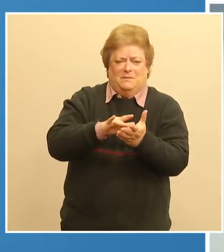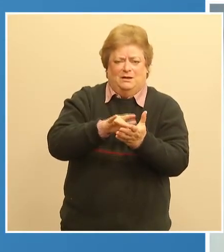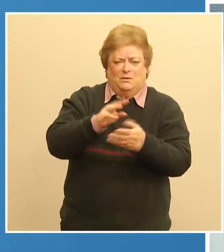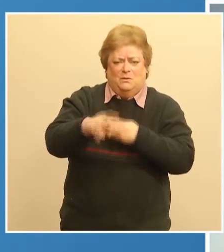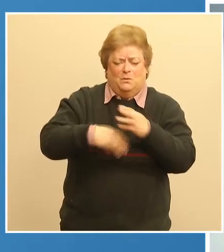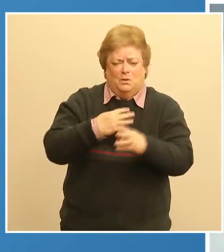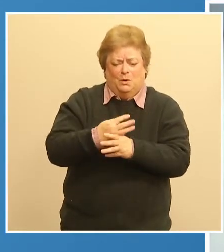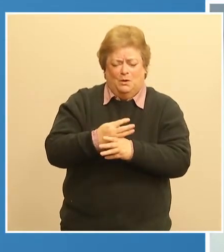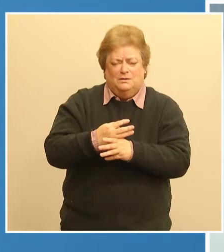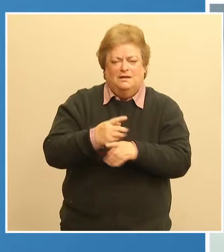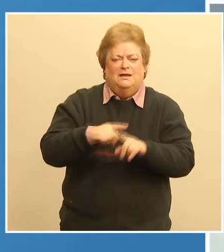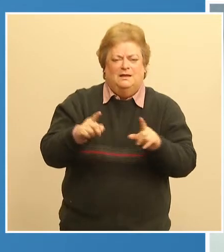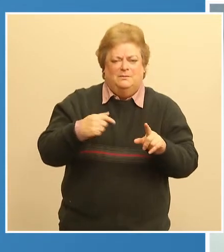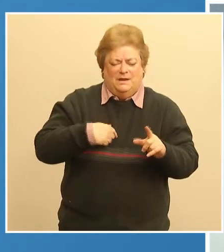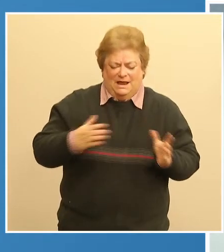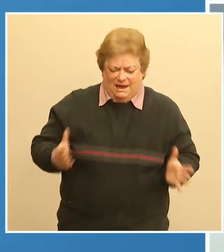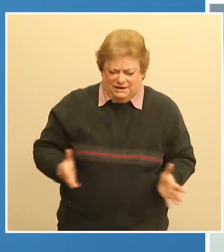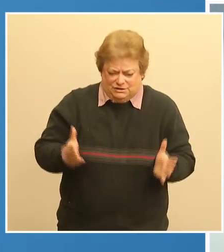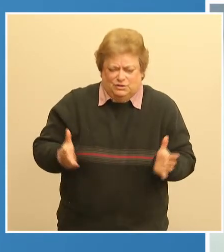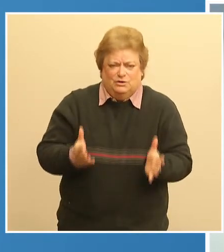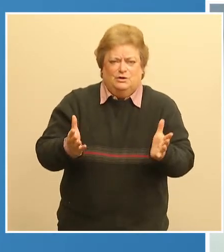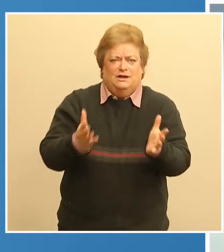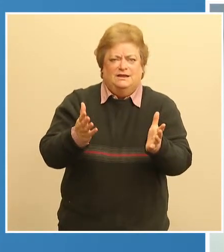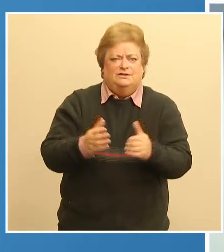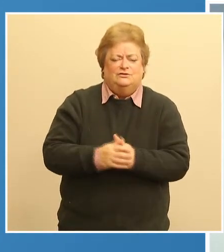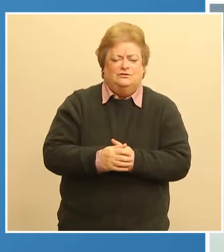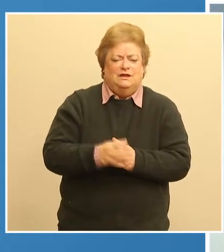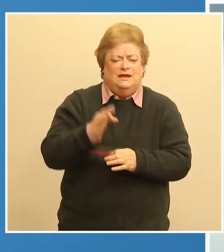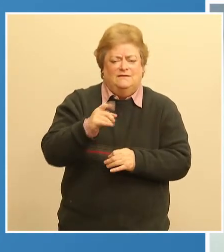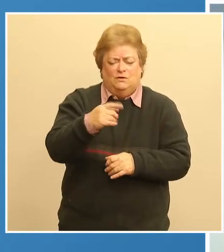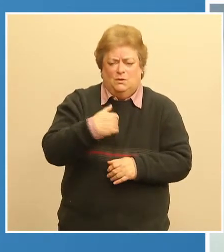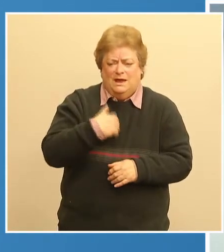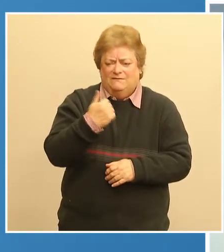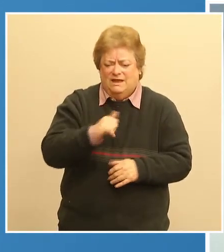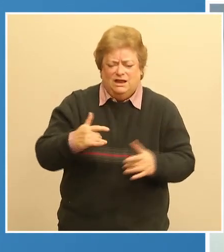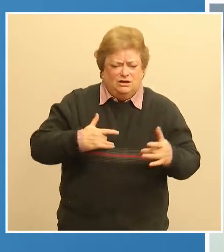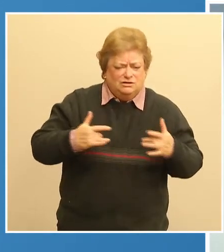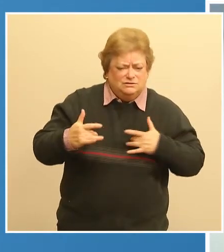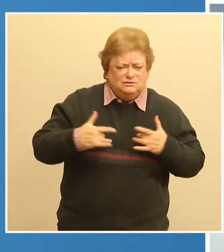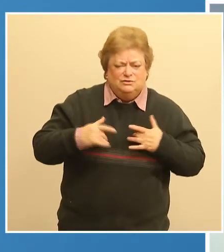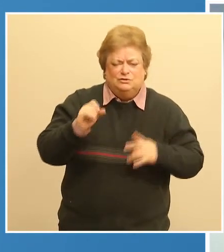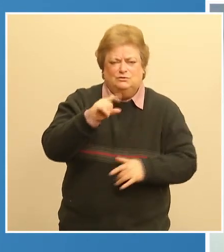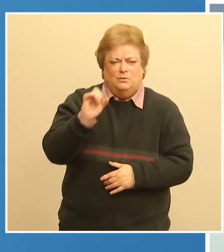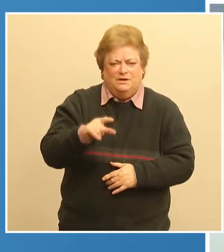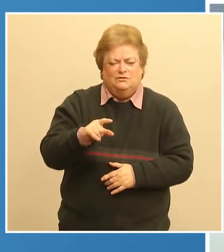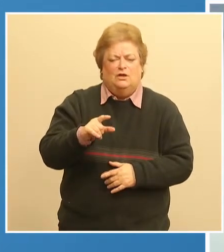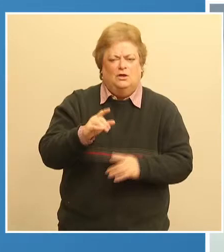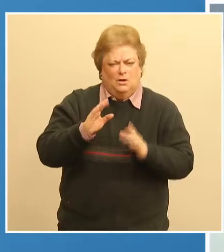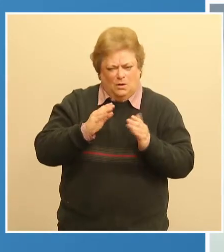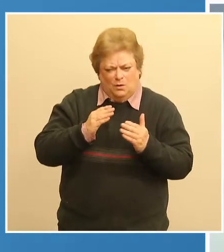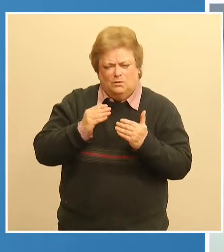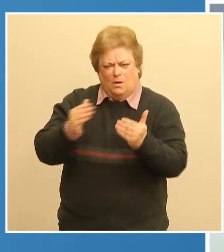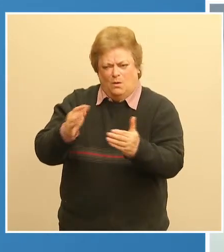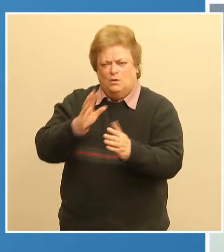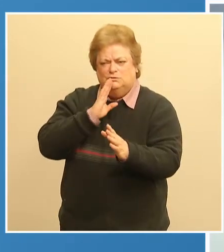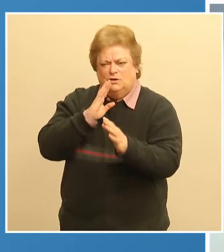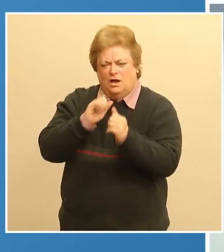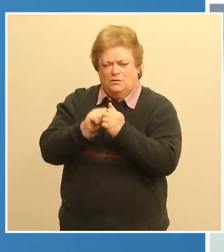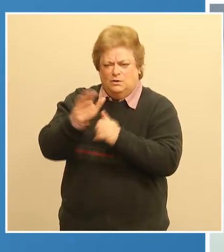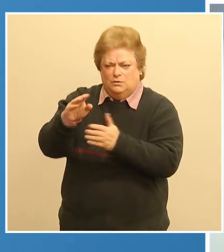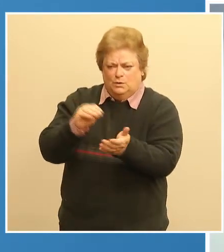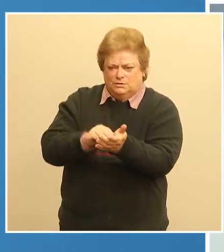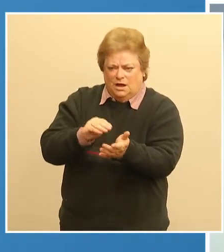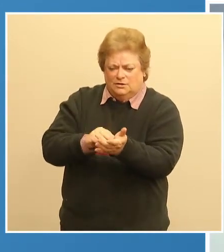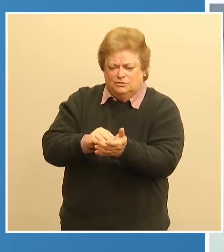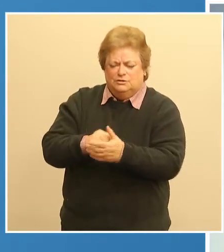part. And I would really encourage you to, if you have questions, concerns, I would really encourage you to talk to your doctor, talk